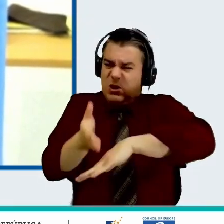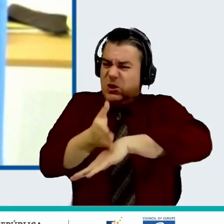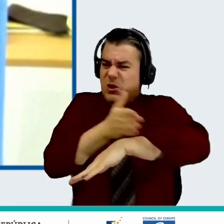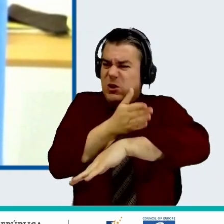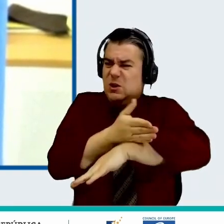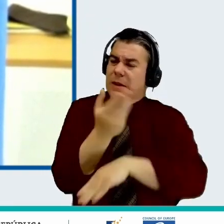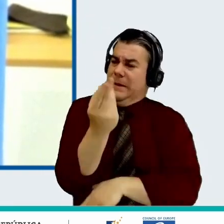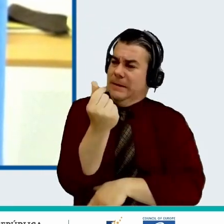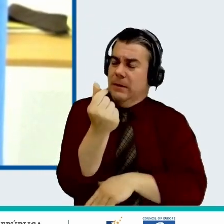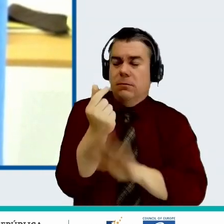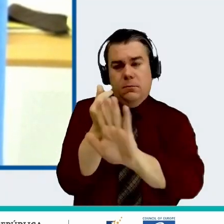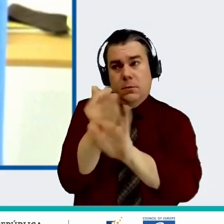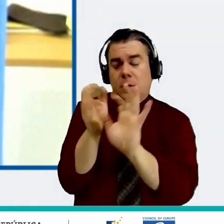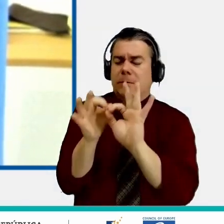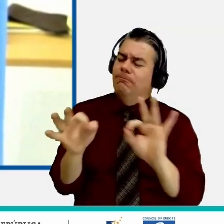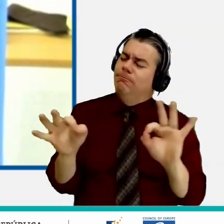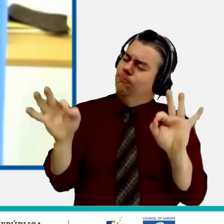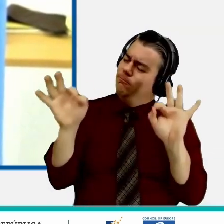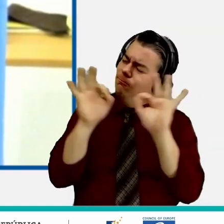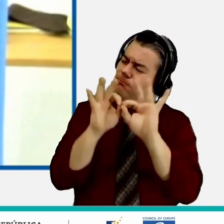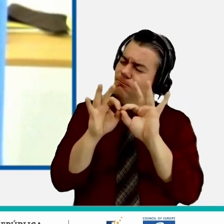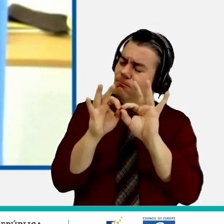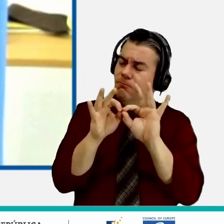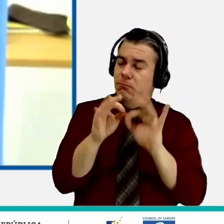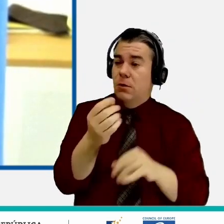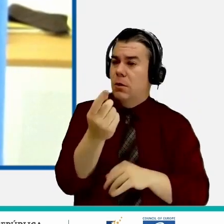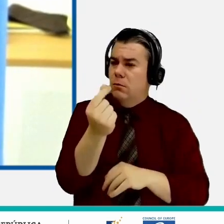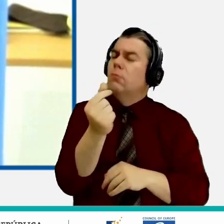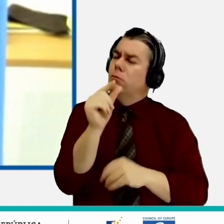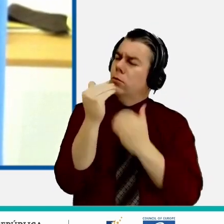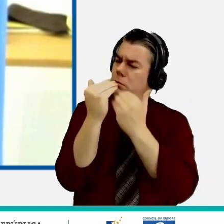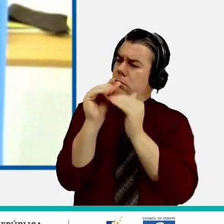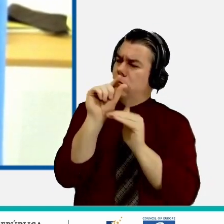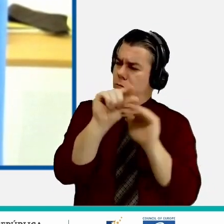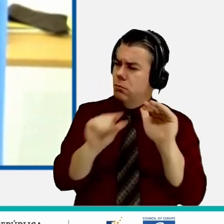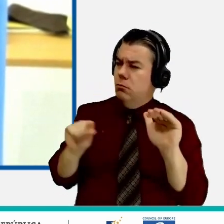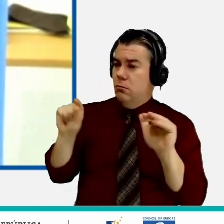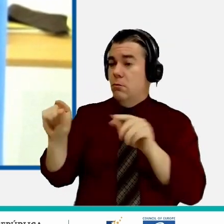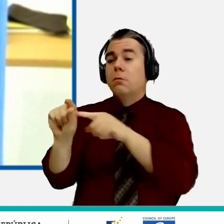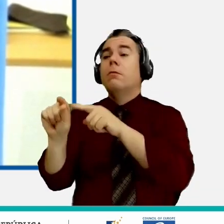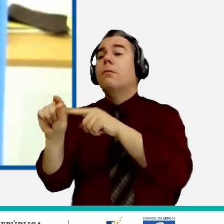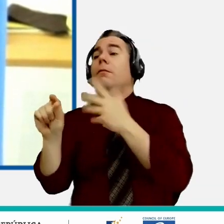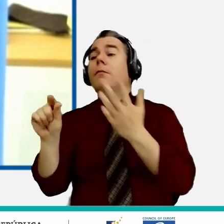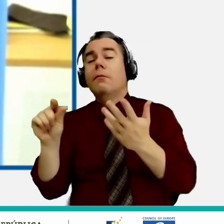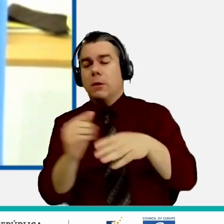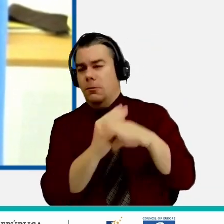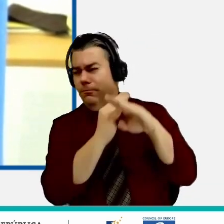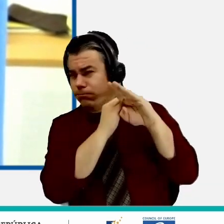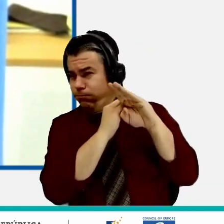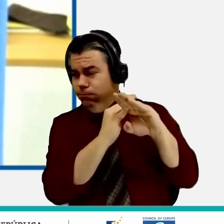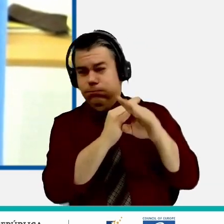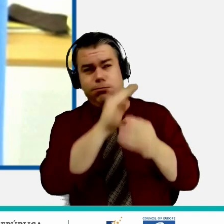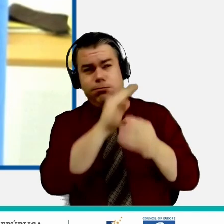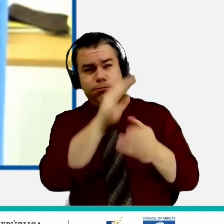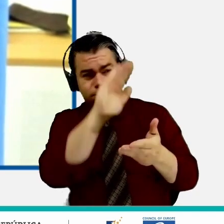be critical to invest limited domestic budget resources in prevention on the DRR side,